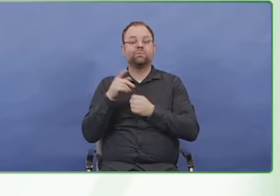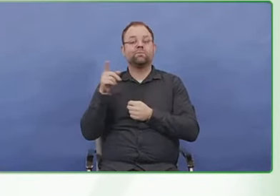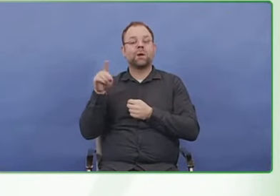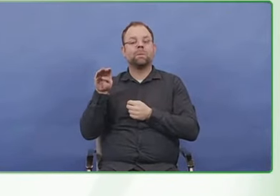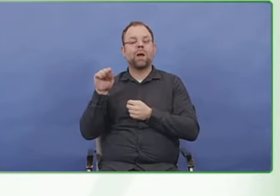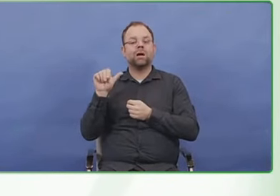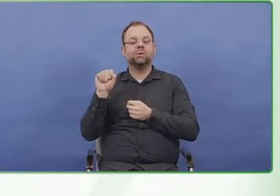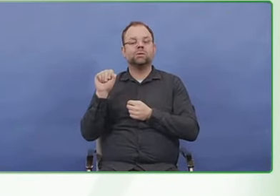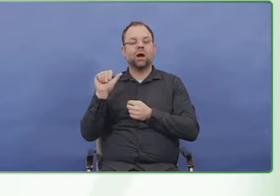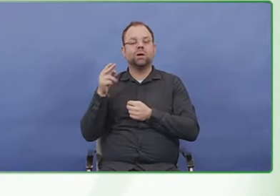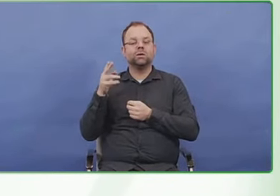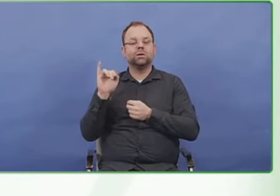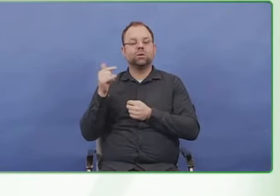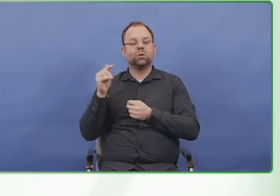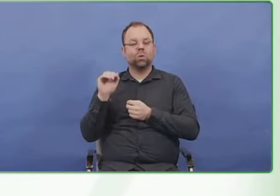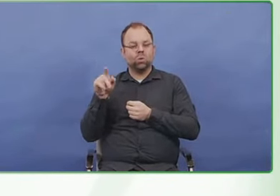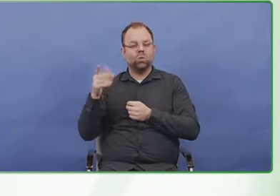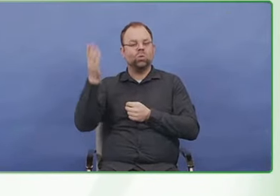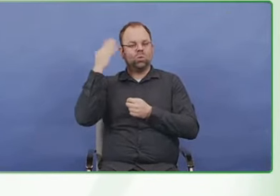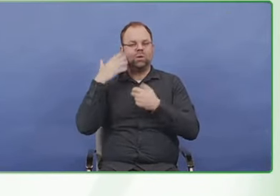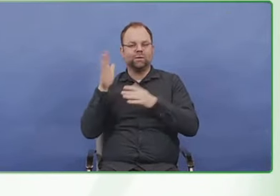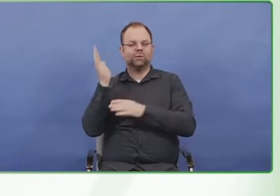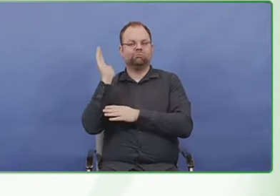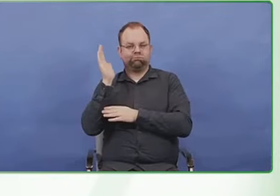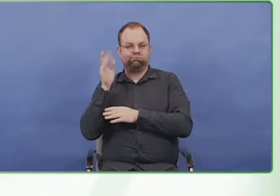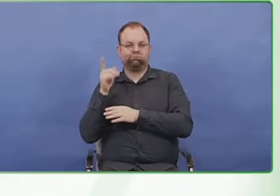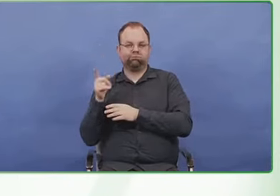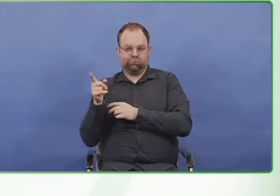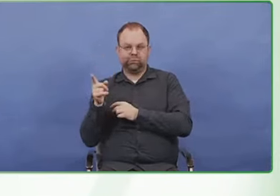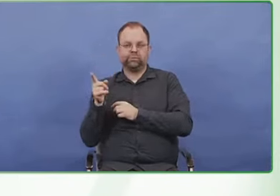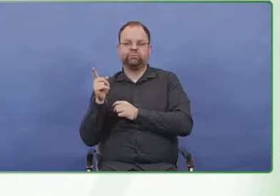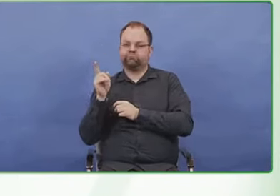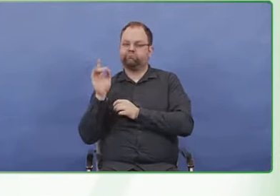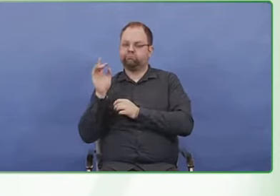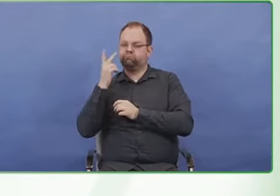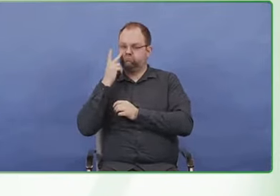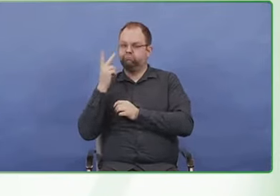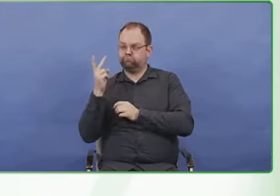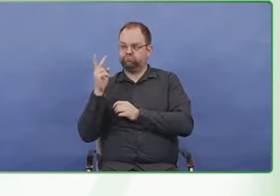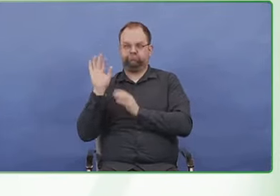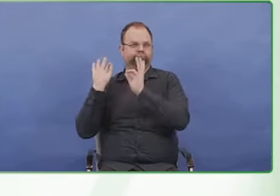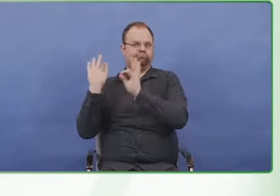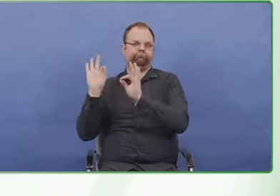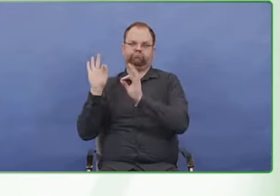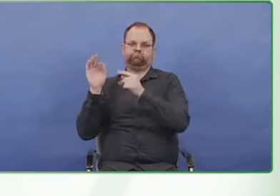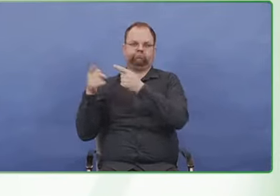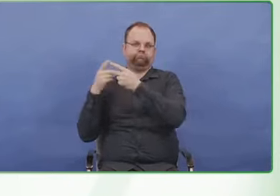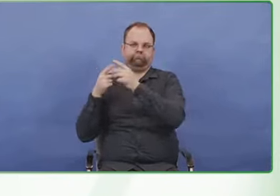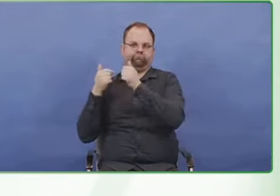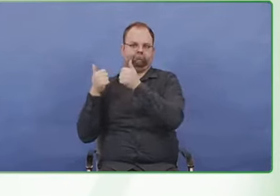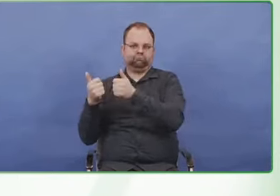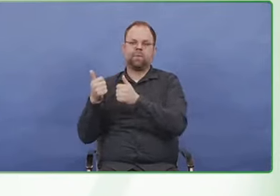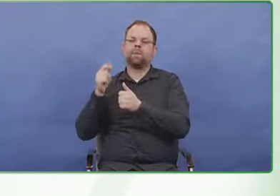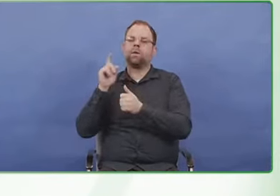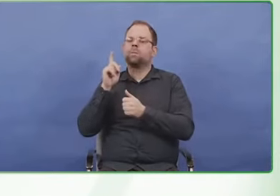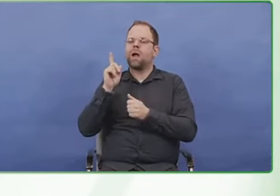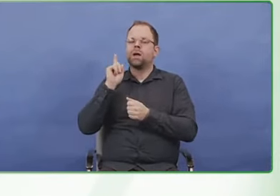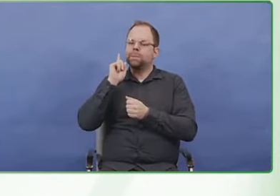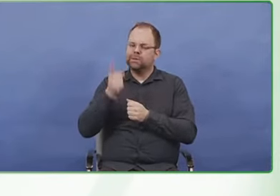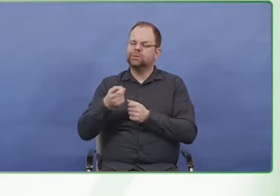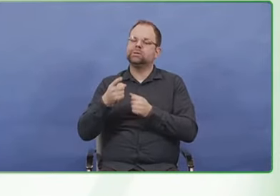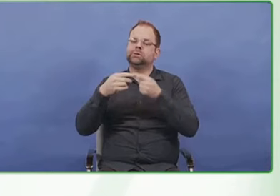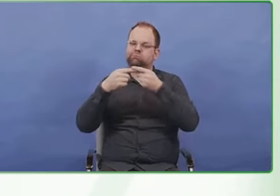globally is a significant concern for member states. So building on the World Health Assembly resolution, which